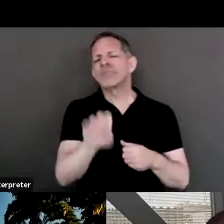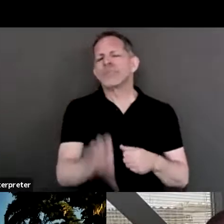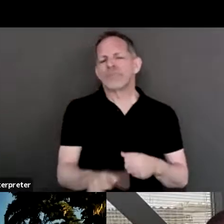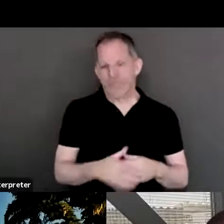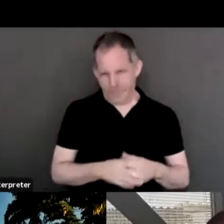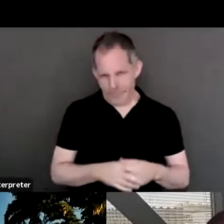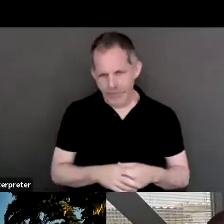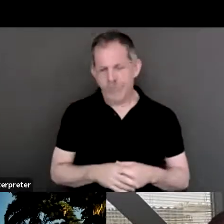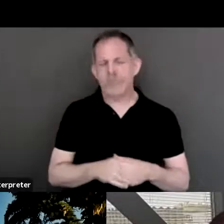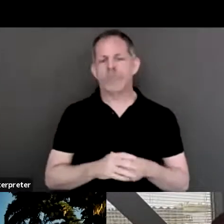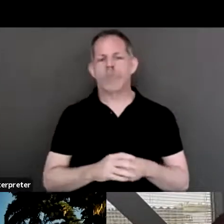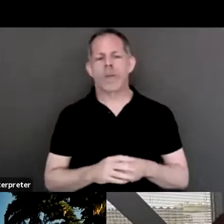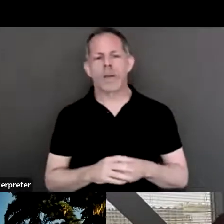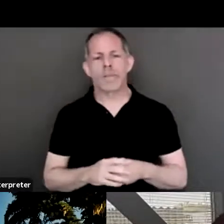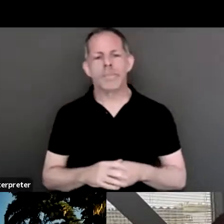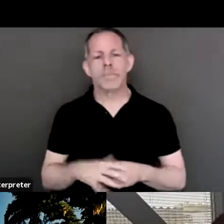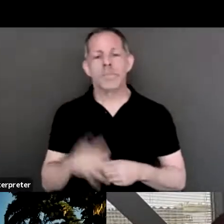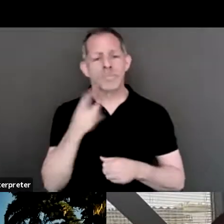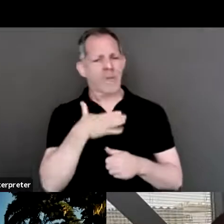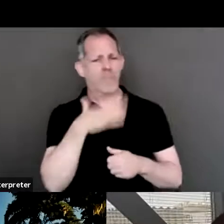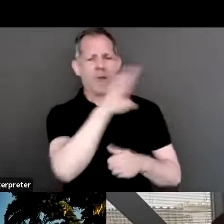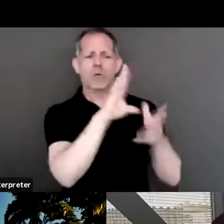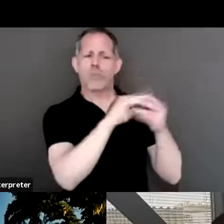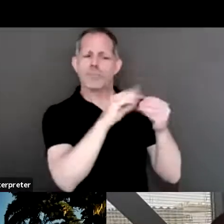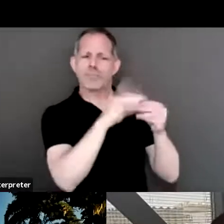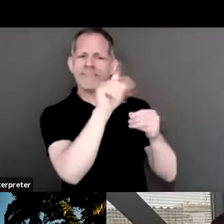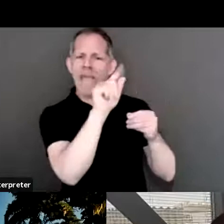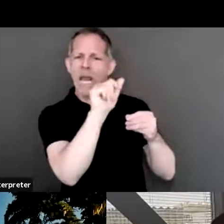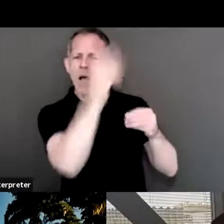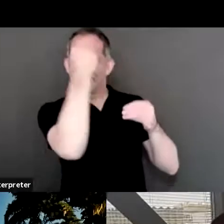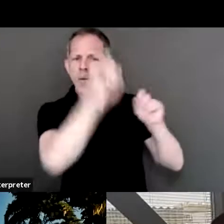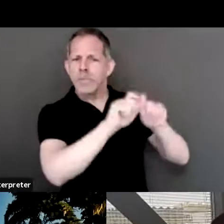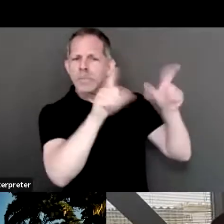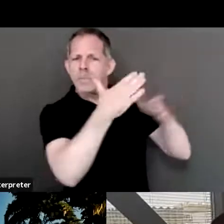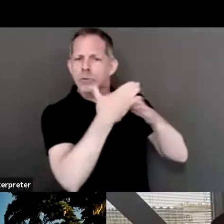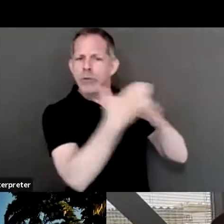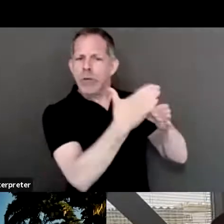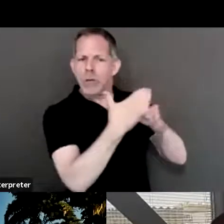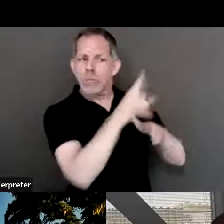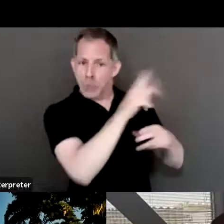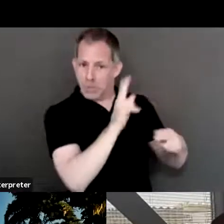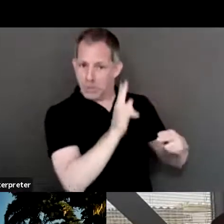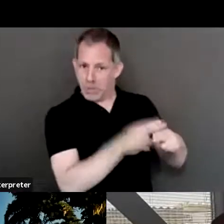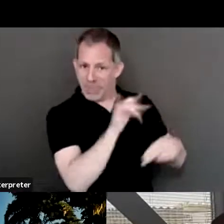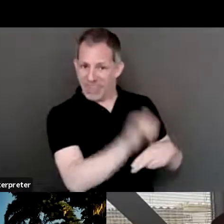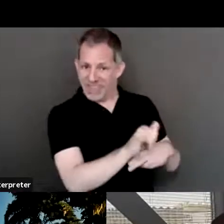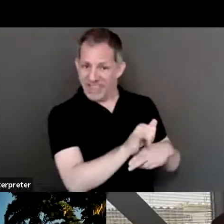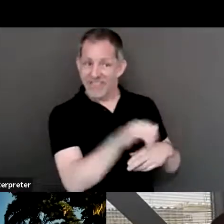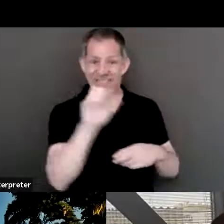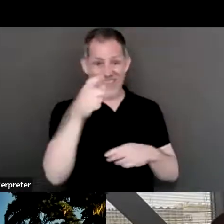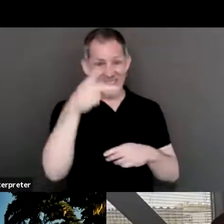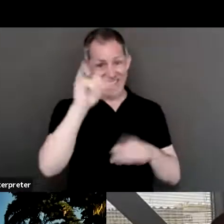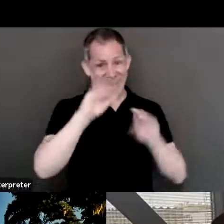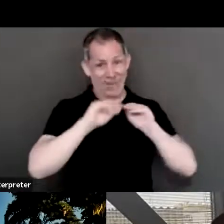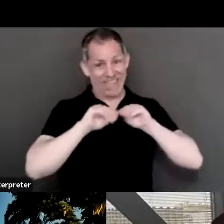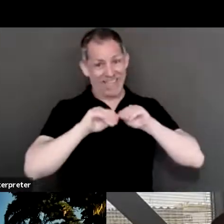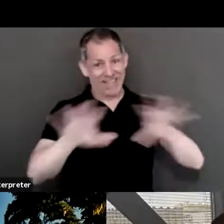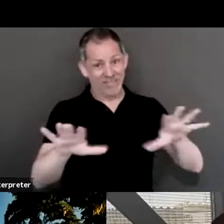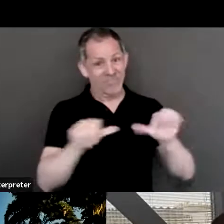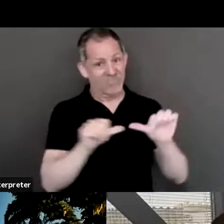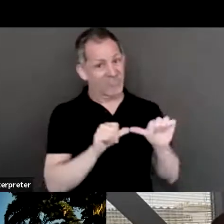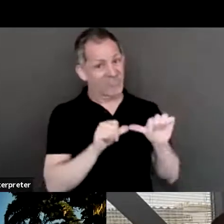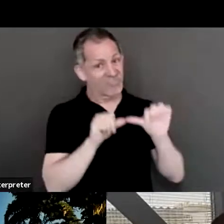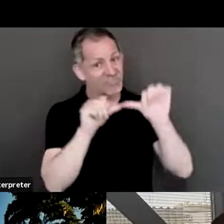the data. As he mentioned, this epidemic has continued and in some ways seems to have worsened throughout